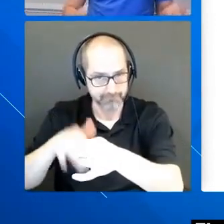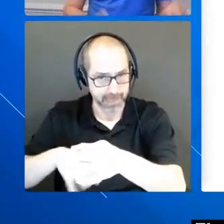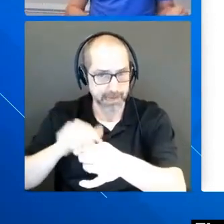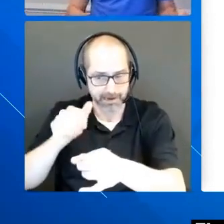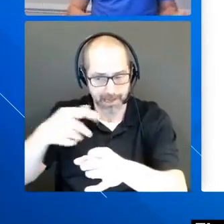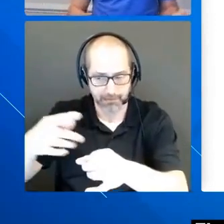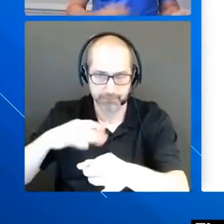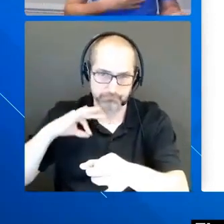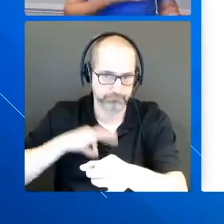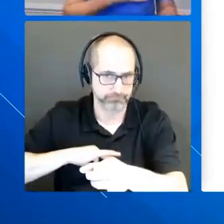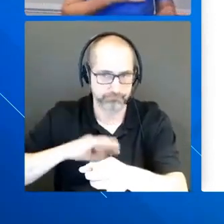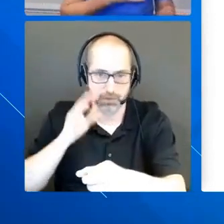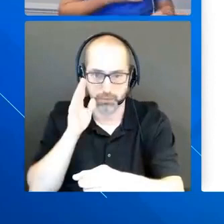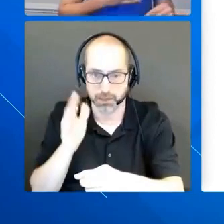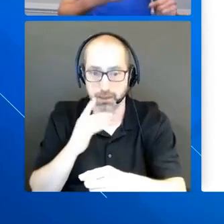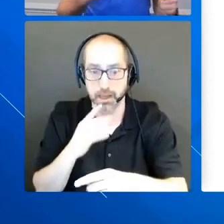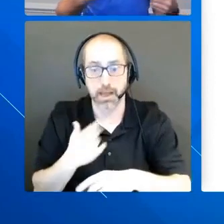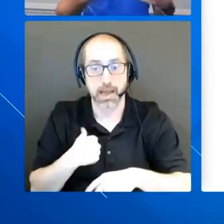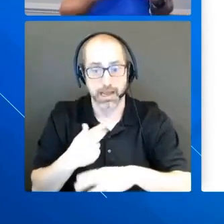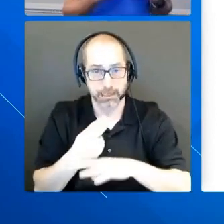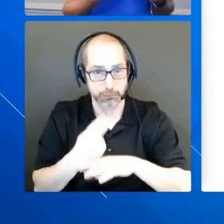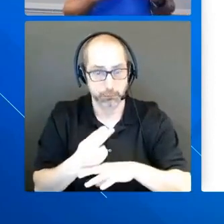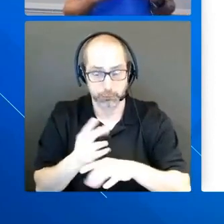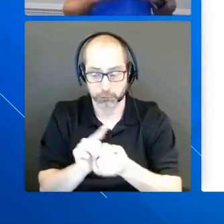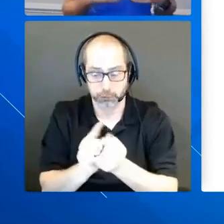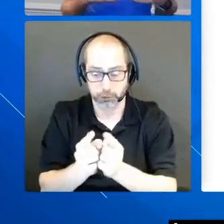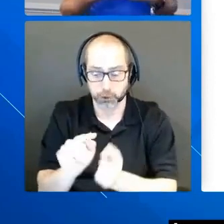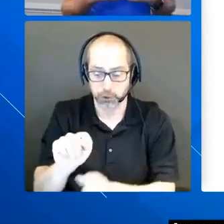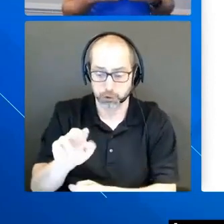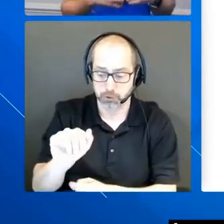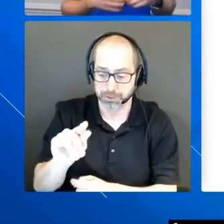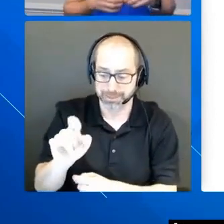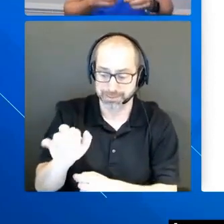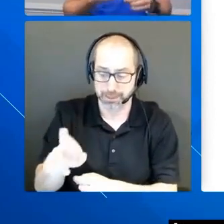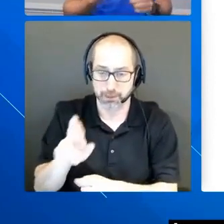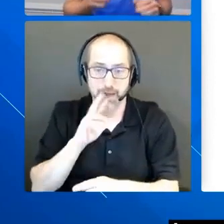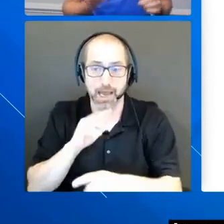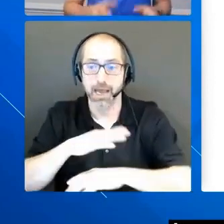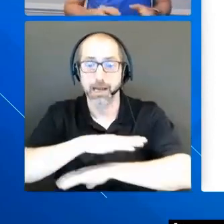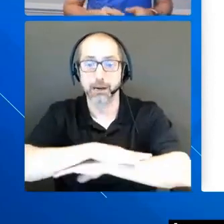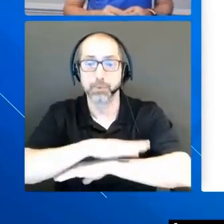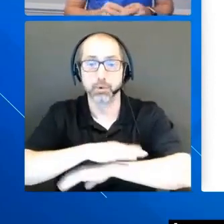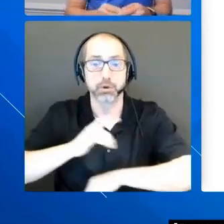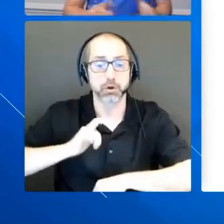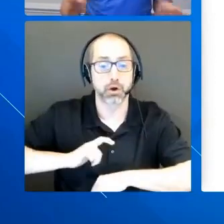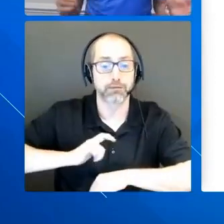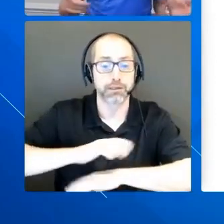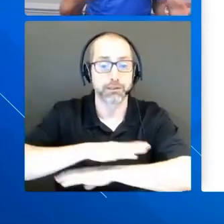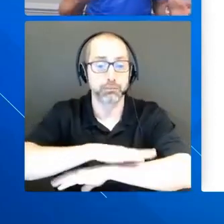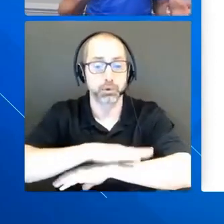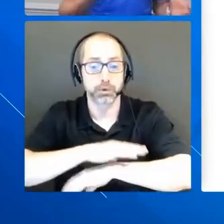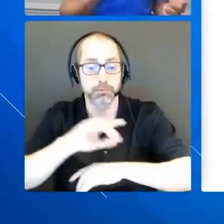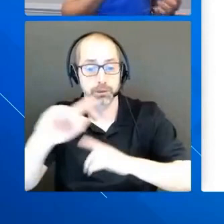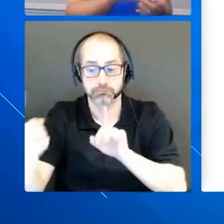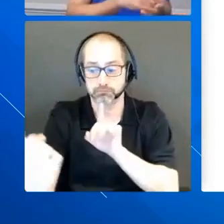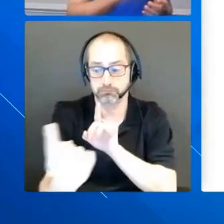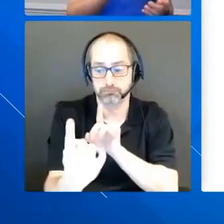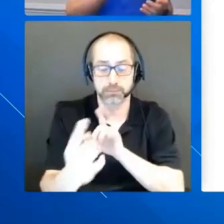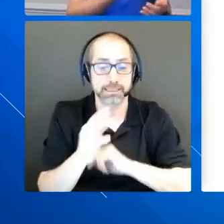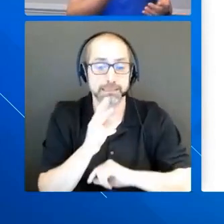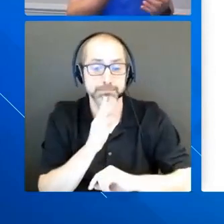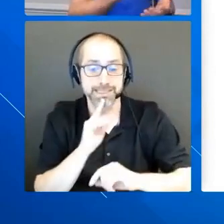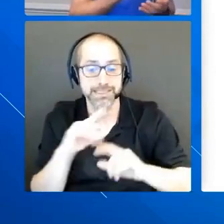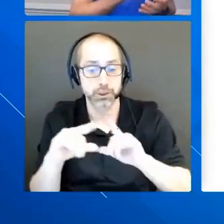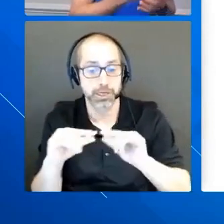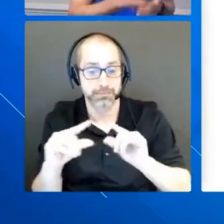I personally use Translator. This was me. It was an attendee who came to my booth at a conference. She spoke Japanese. I was able to speak